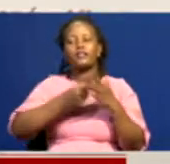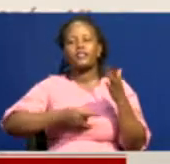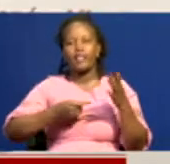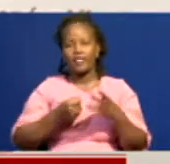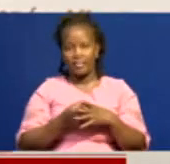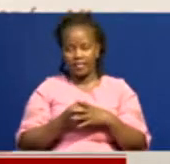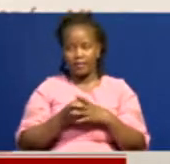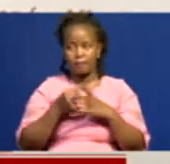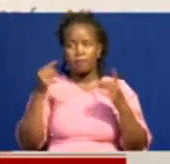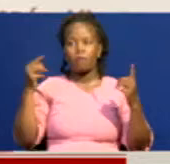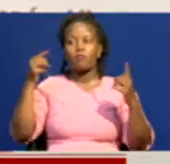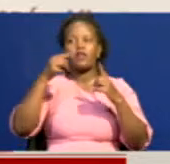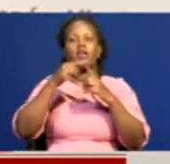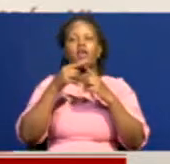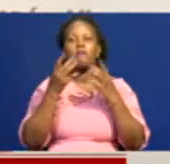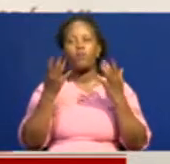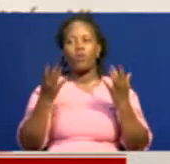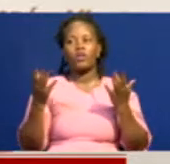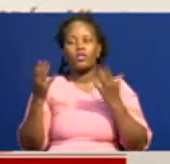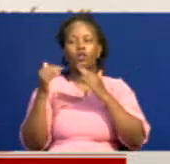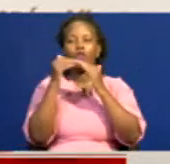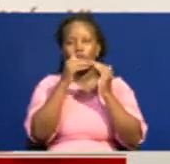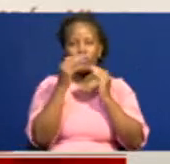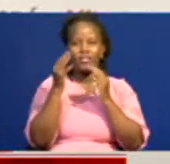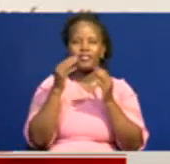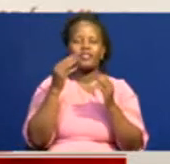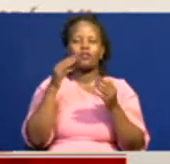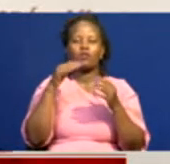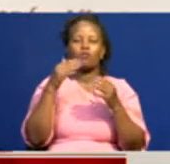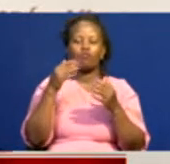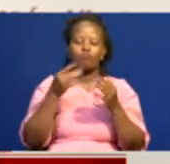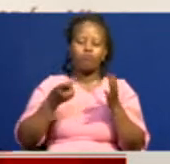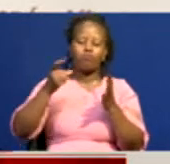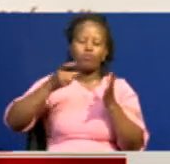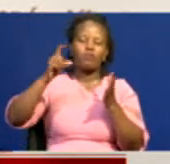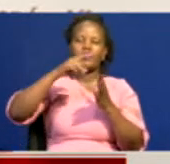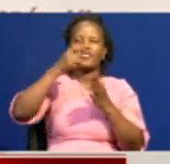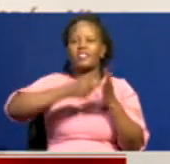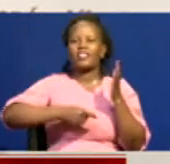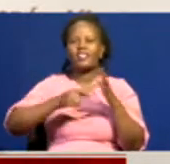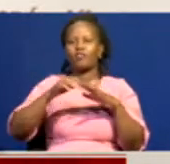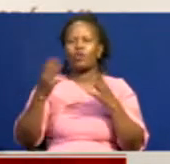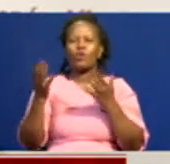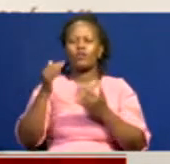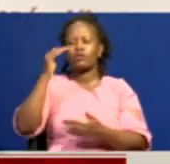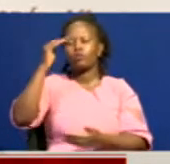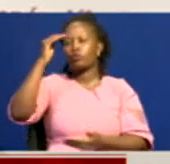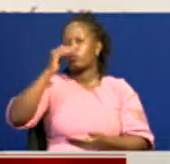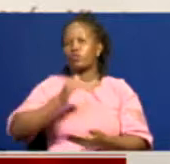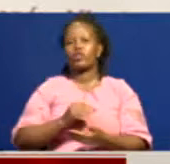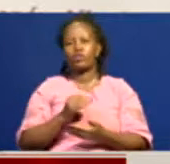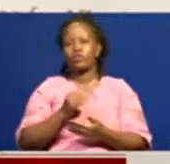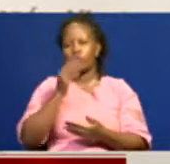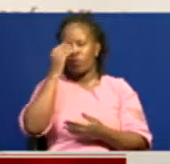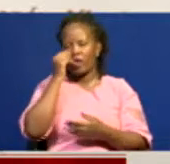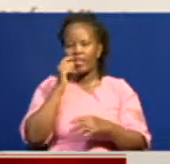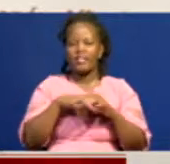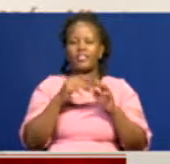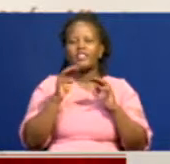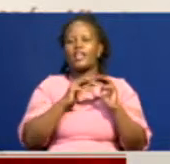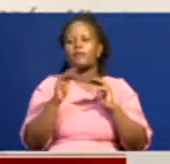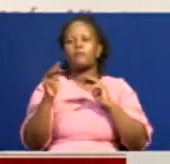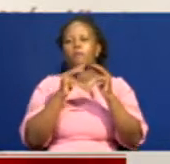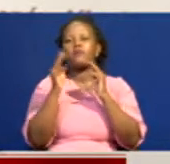have harmonized roaming charges, or to reduce them, to take them to zero, so that when you are moving from one country to country, the